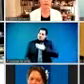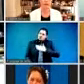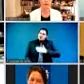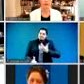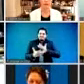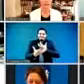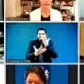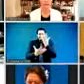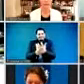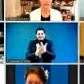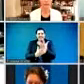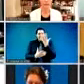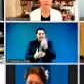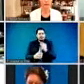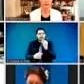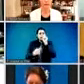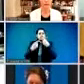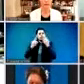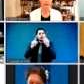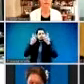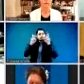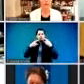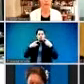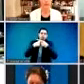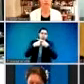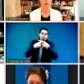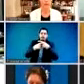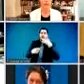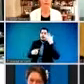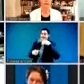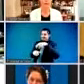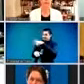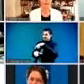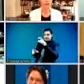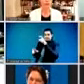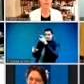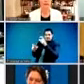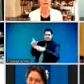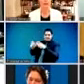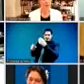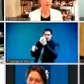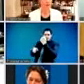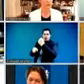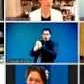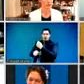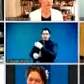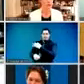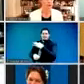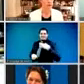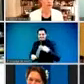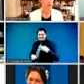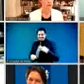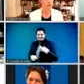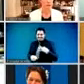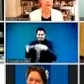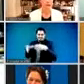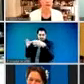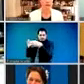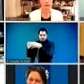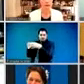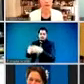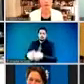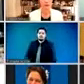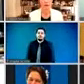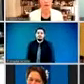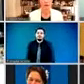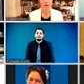the ways by which, social media can become a space through, compassionate, empathetic, and critical